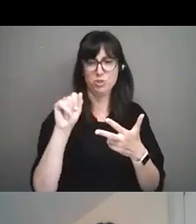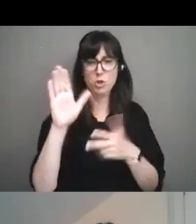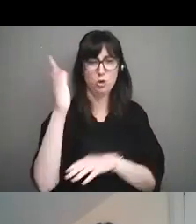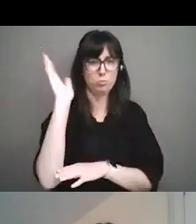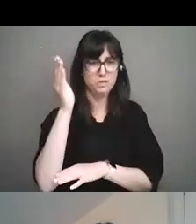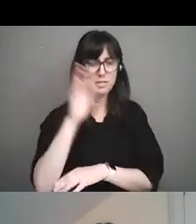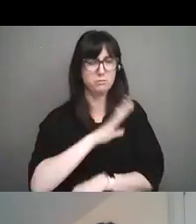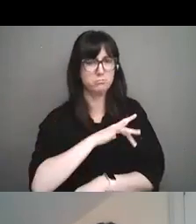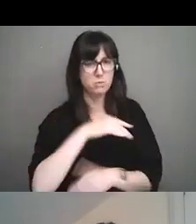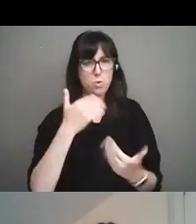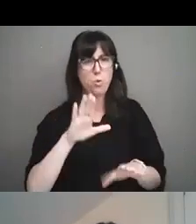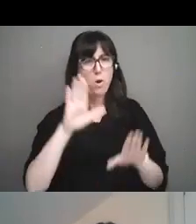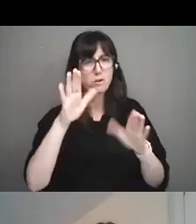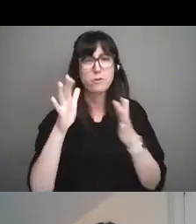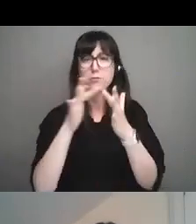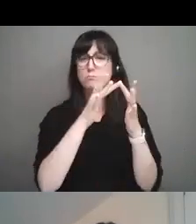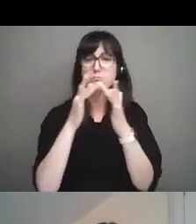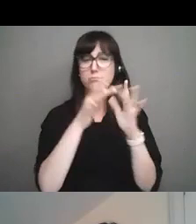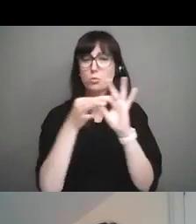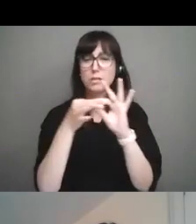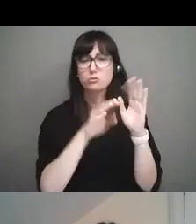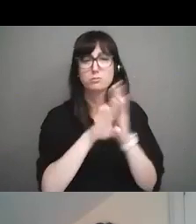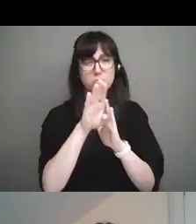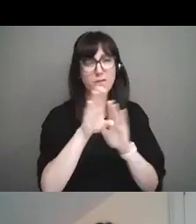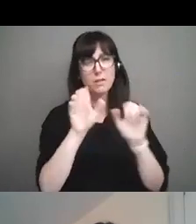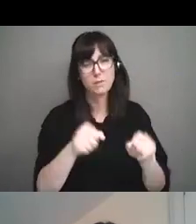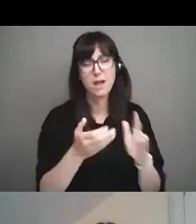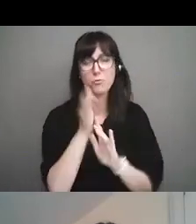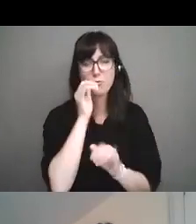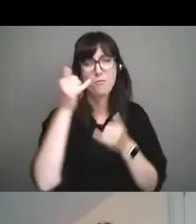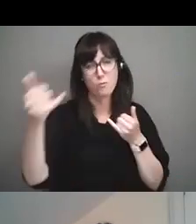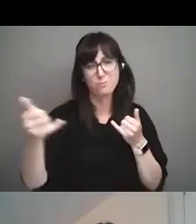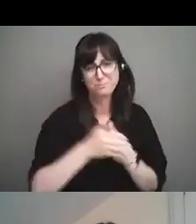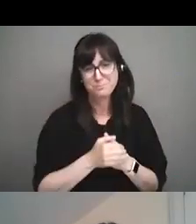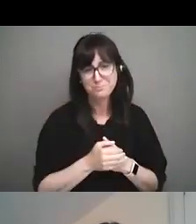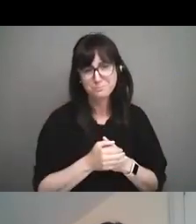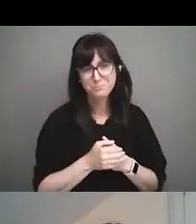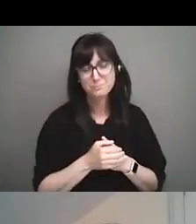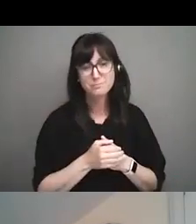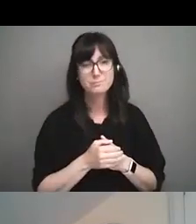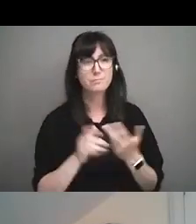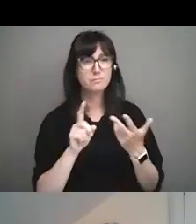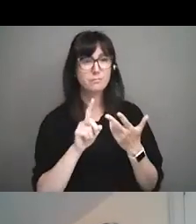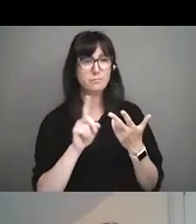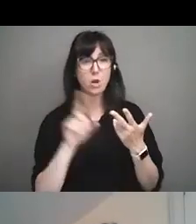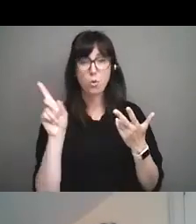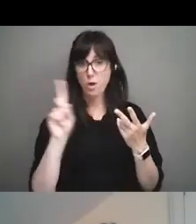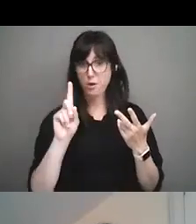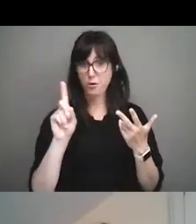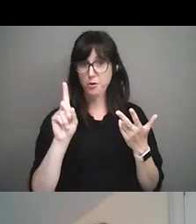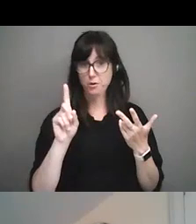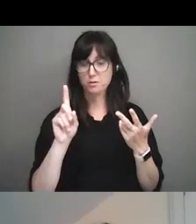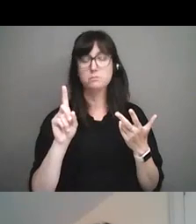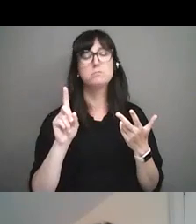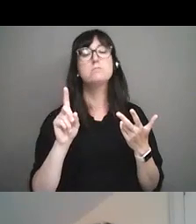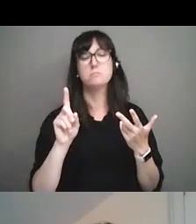amazing connections can be made and some wonderful information can be shared. So where is a senior center without walls? So it